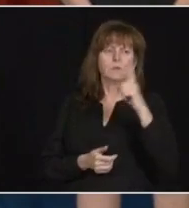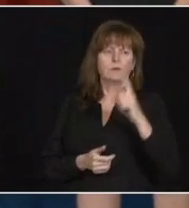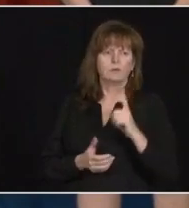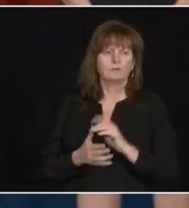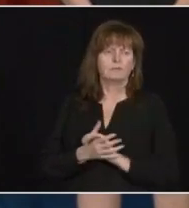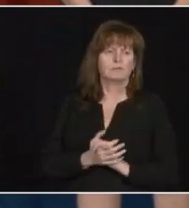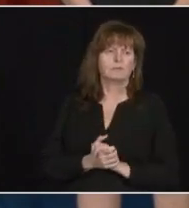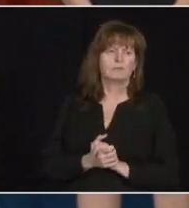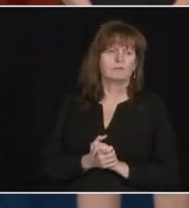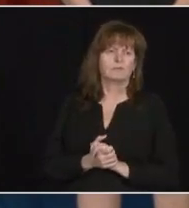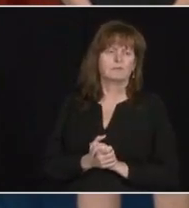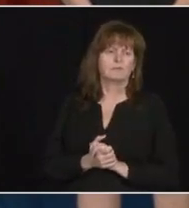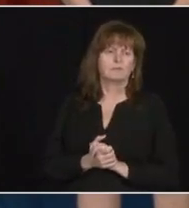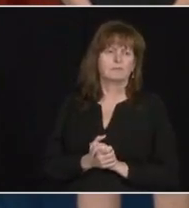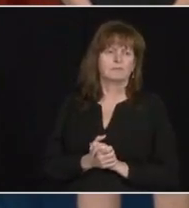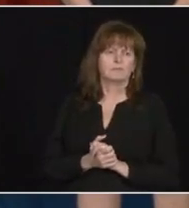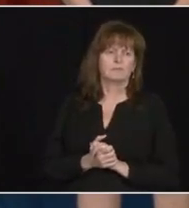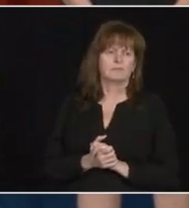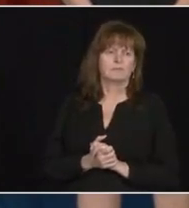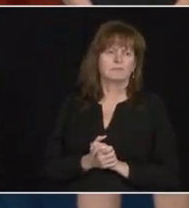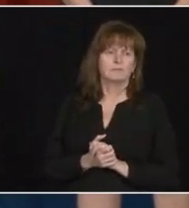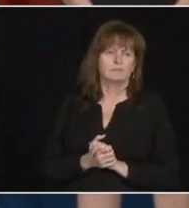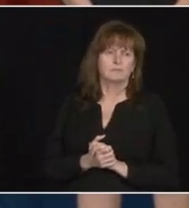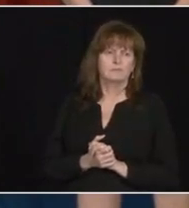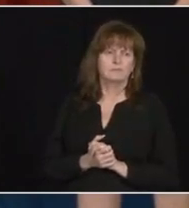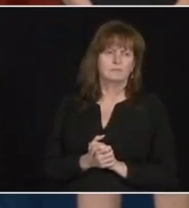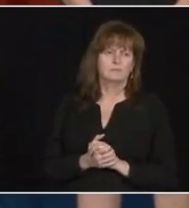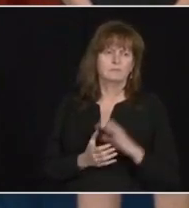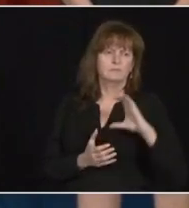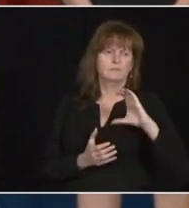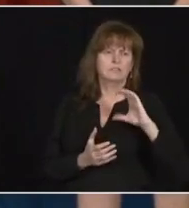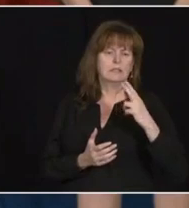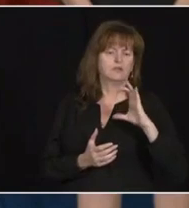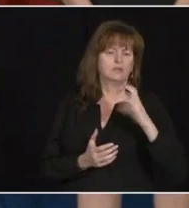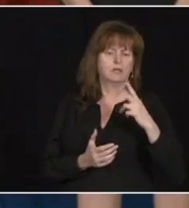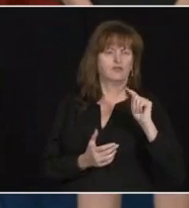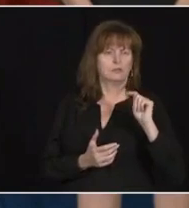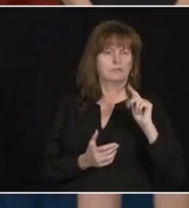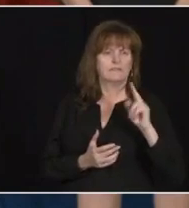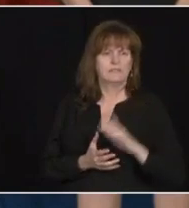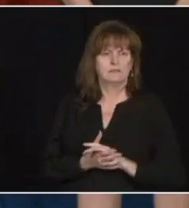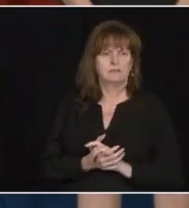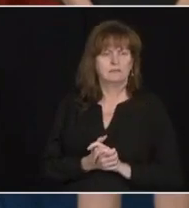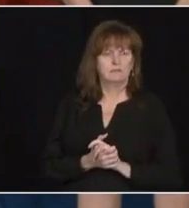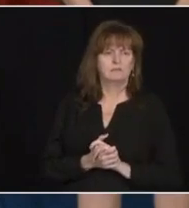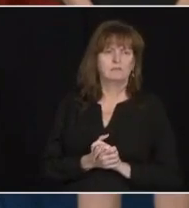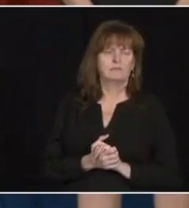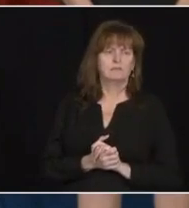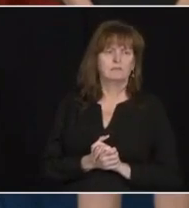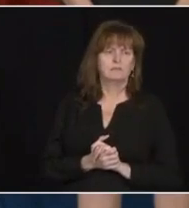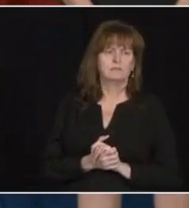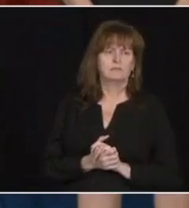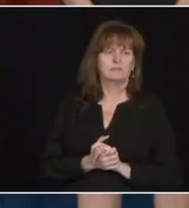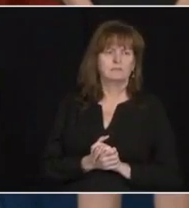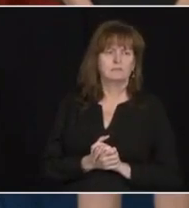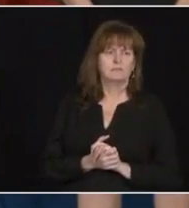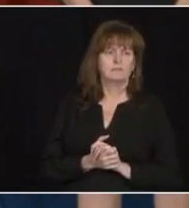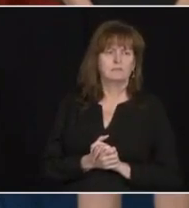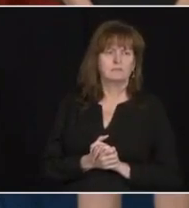Randy Rath from CHCHTV. Please go ahead. Hi, Premier. Hi, Randy. We've been hearing